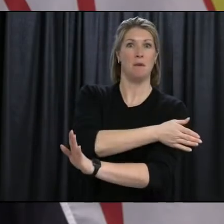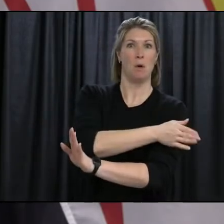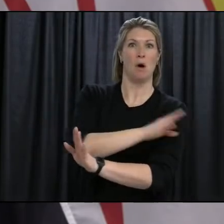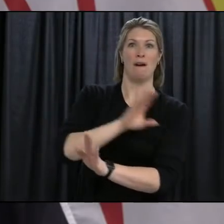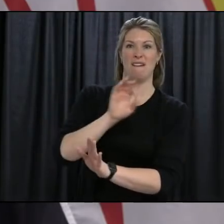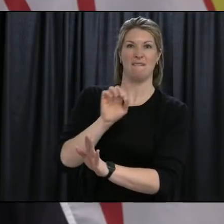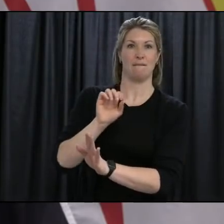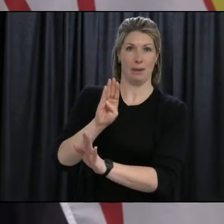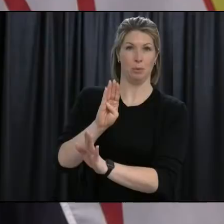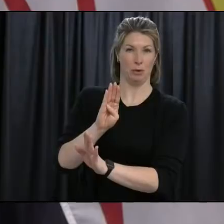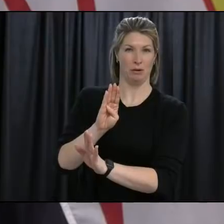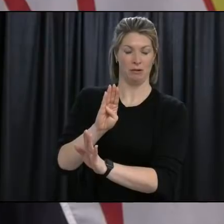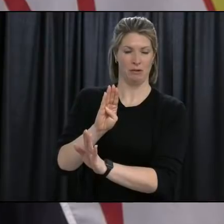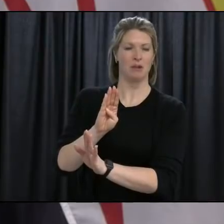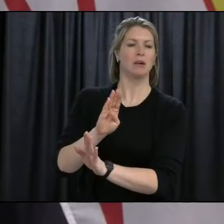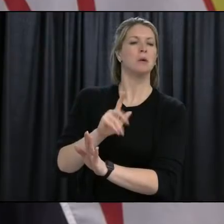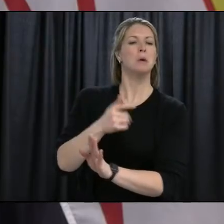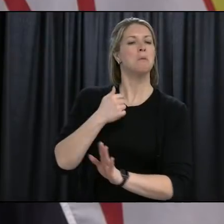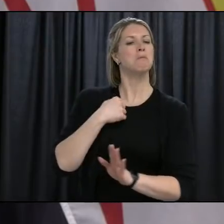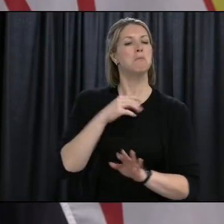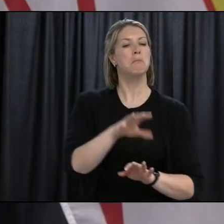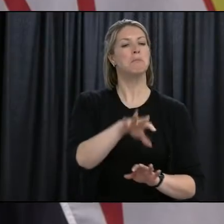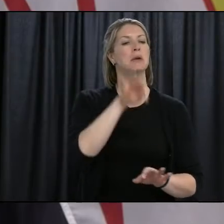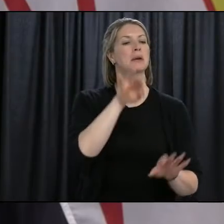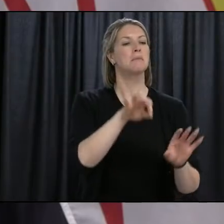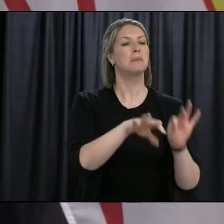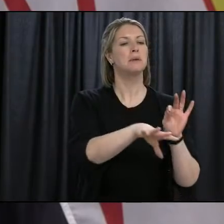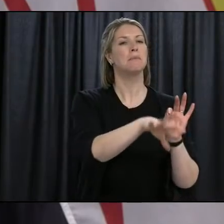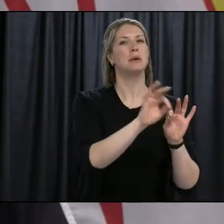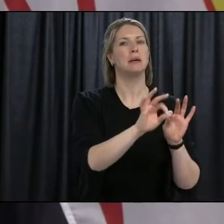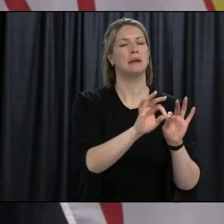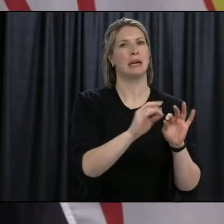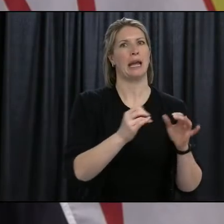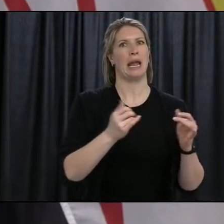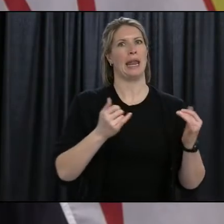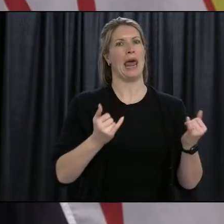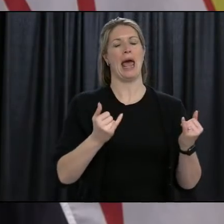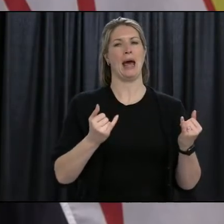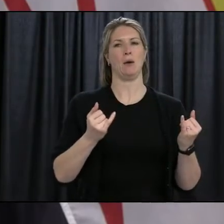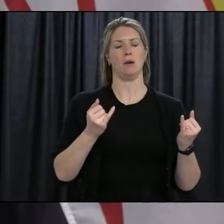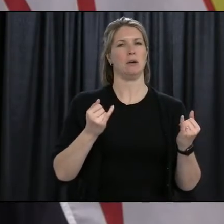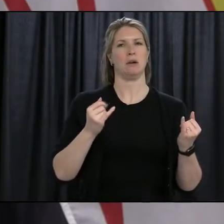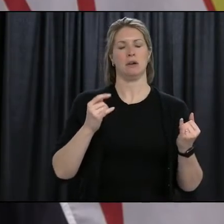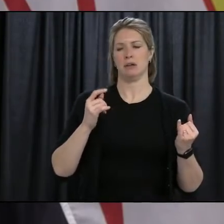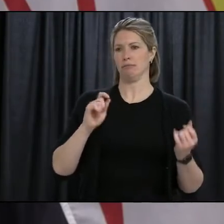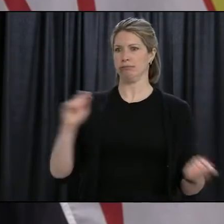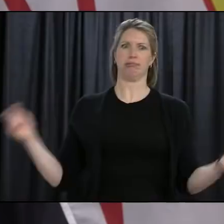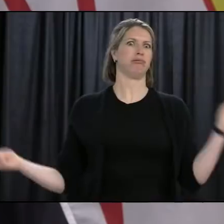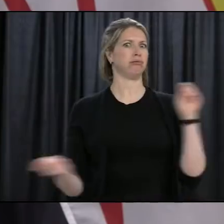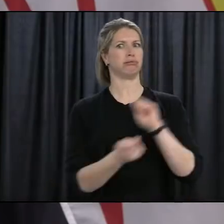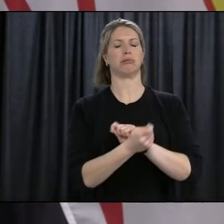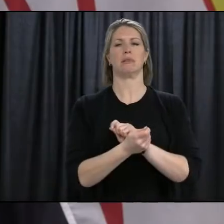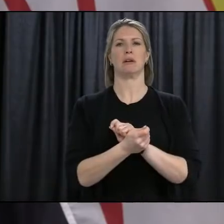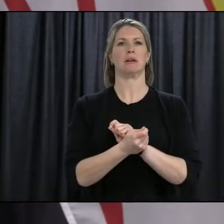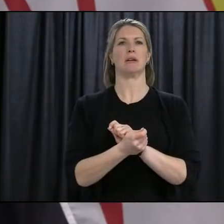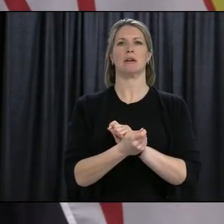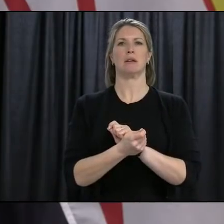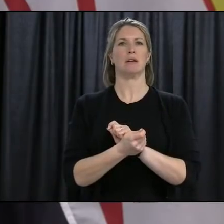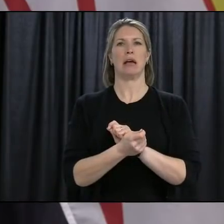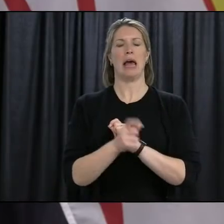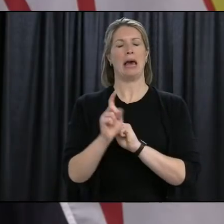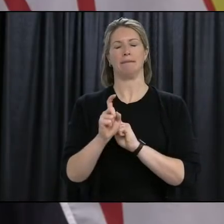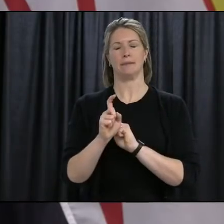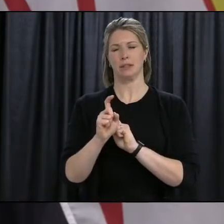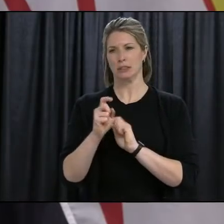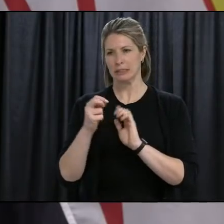evidence. Certainly we're learning a lot about this variant, and as I said before, it sort of changes the way we have to think about this disease altogether,